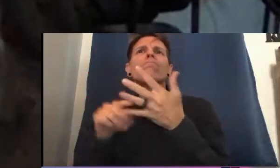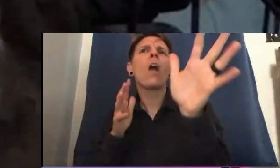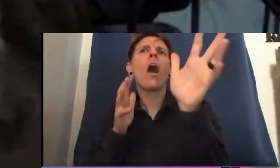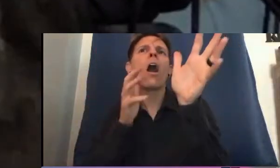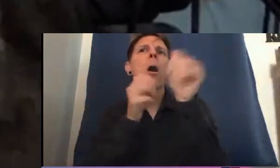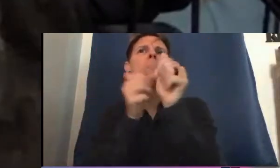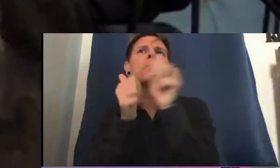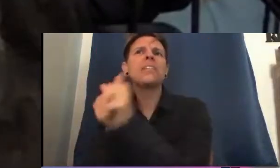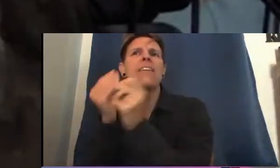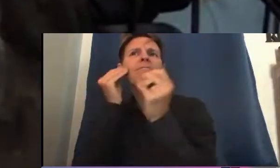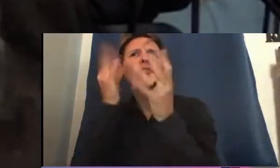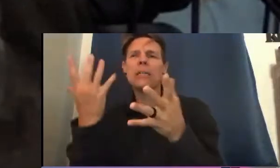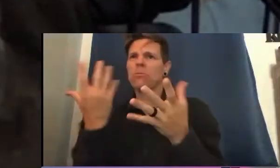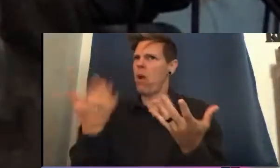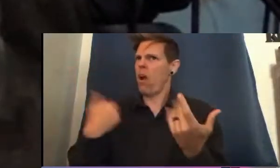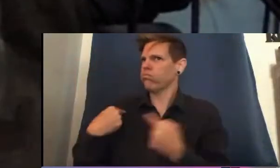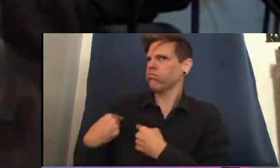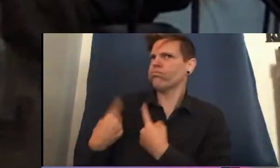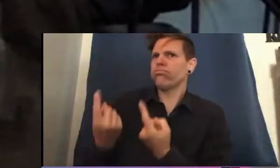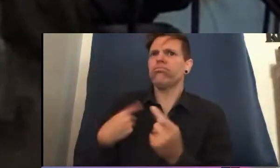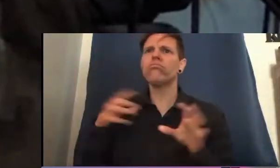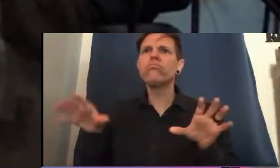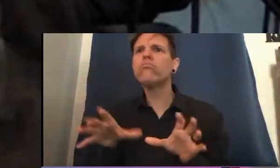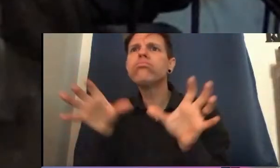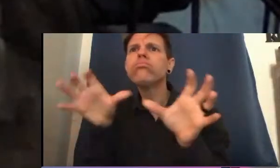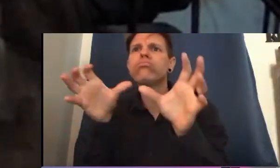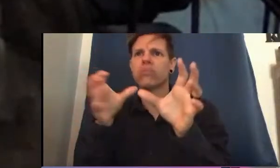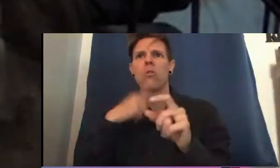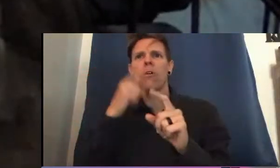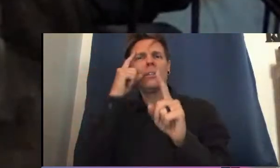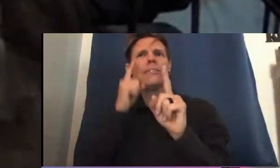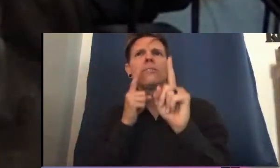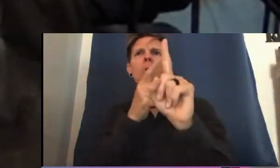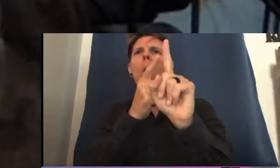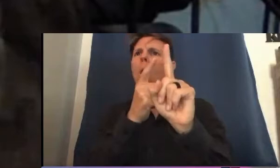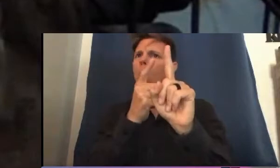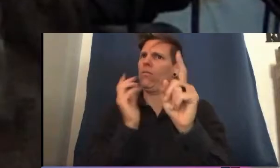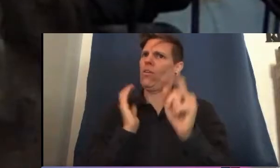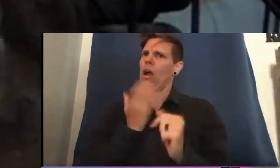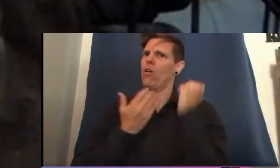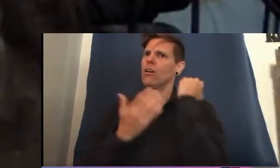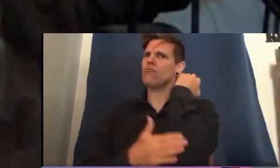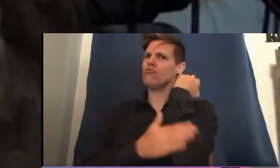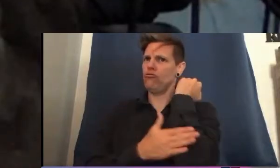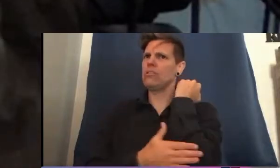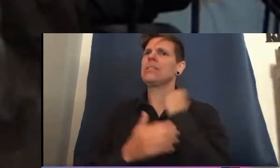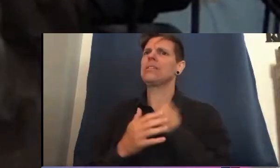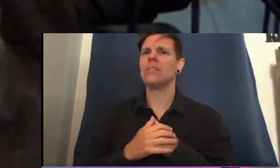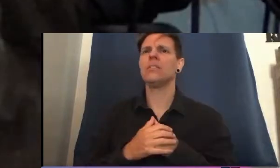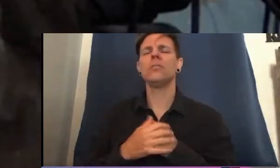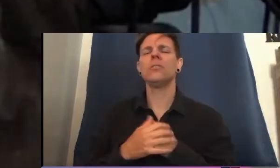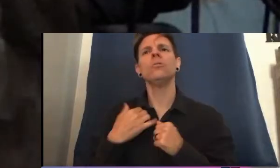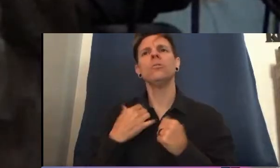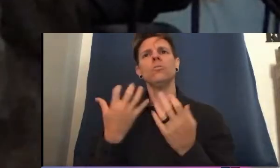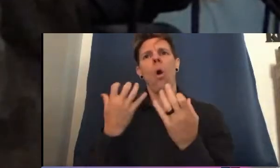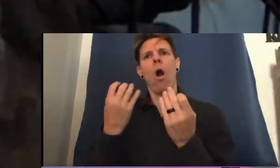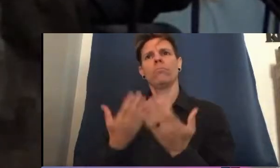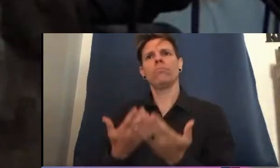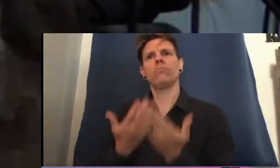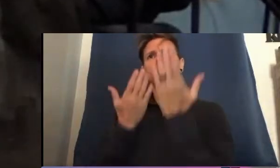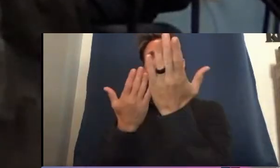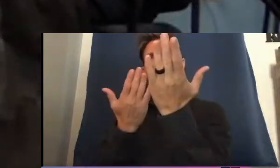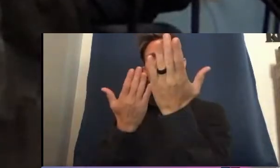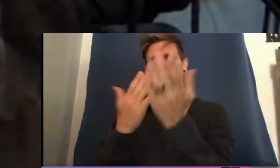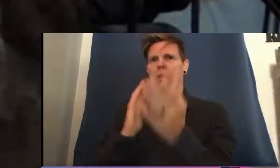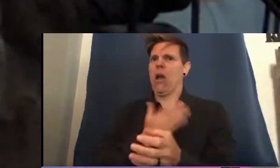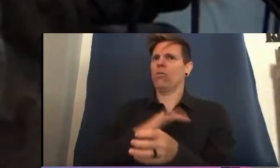where we are with as a county. And we will be providing some hyper local data to